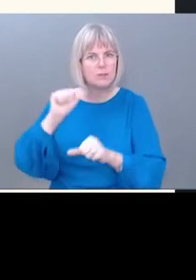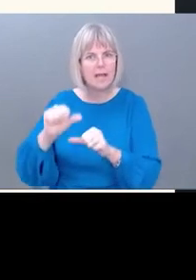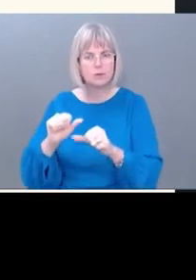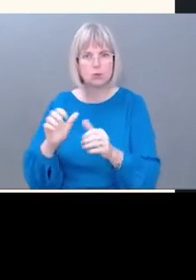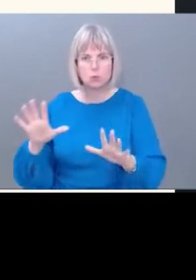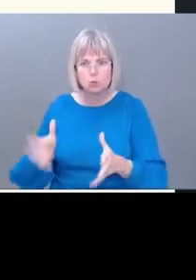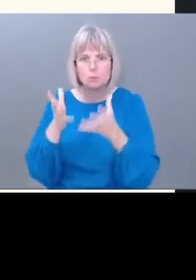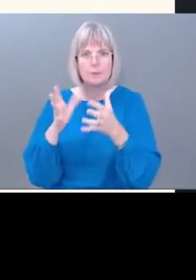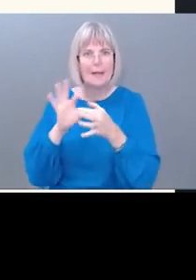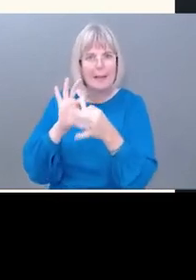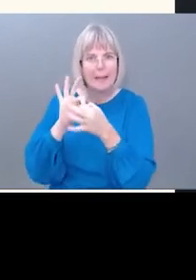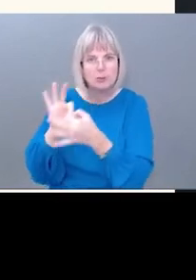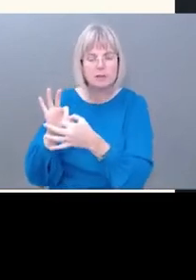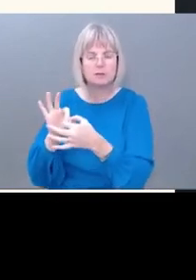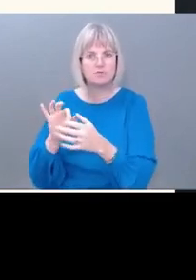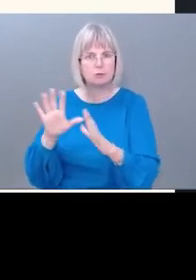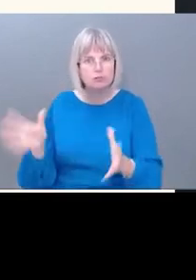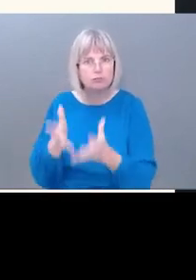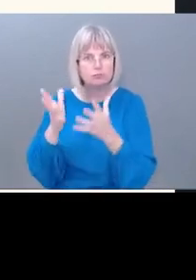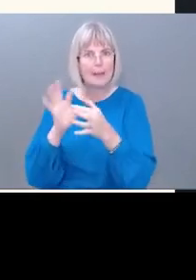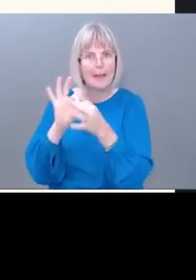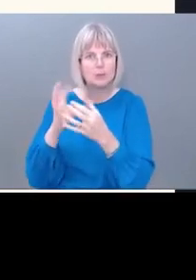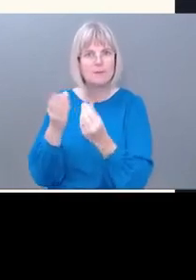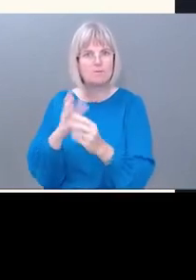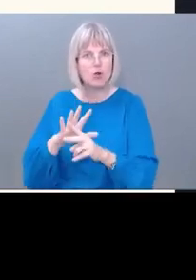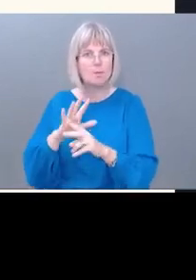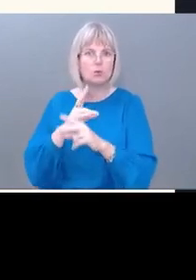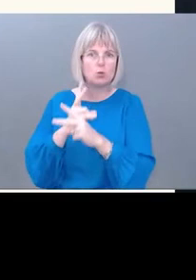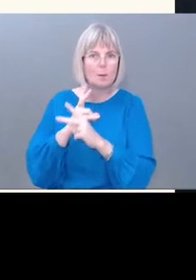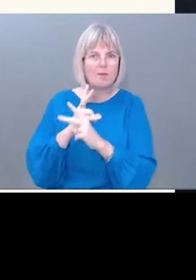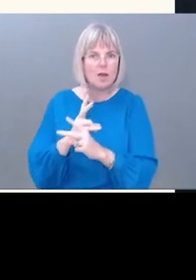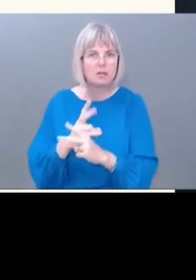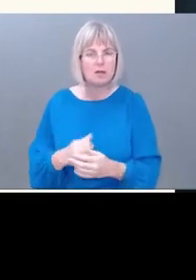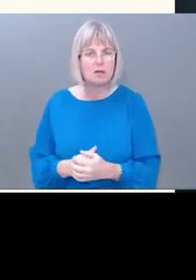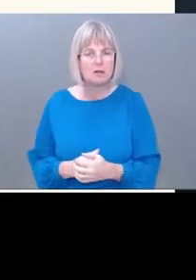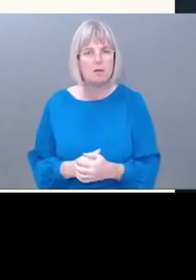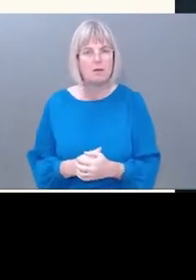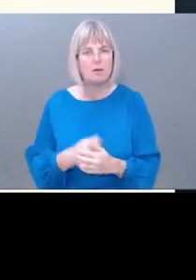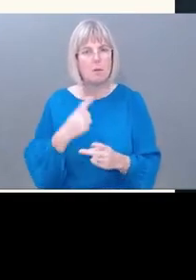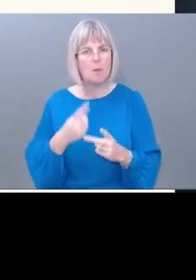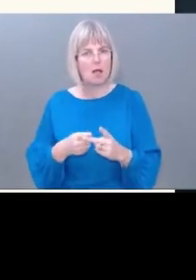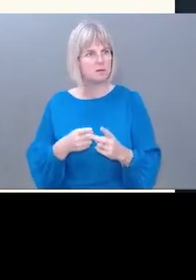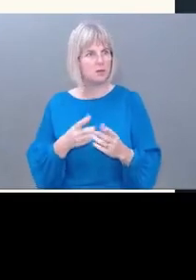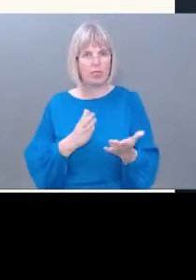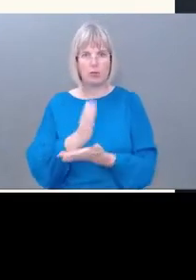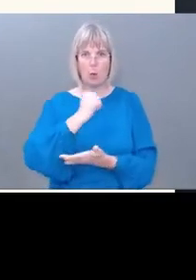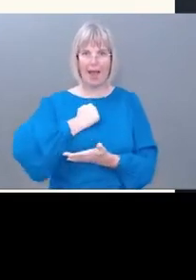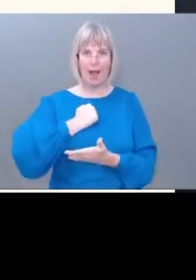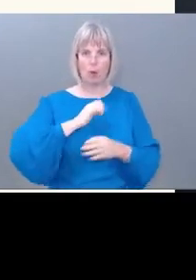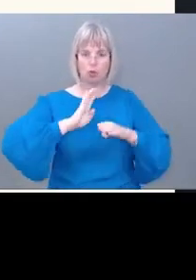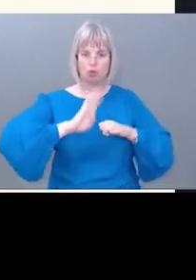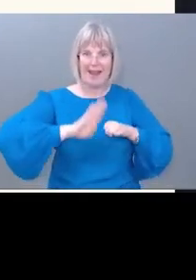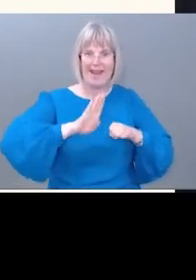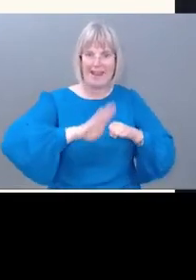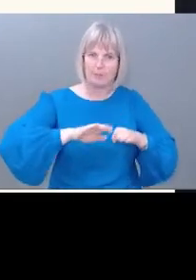from supervisors. But we're also trying to make sure that the work is embedded in the training throughout to support engagement with trainees and to give them